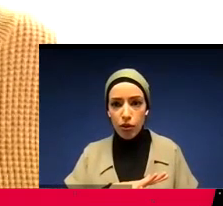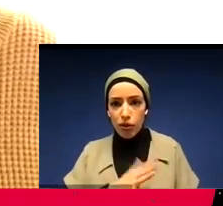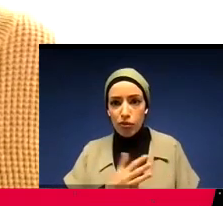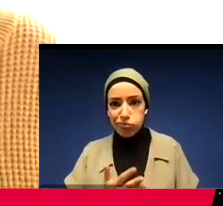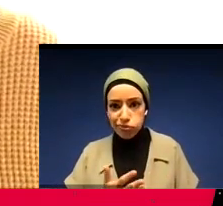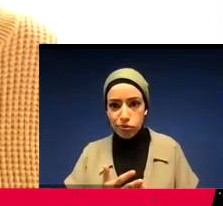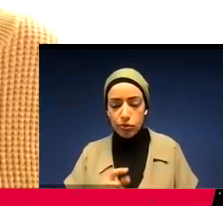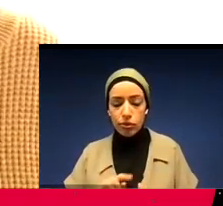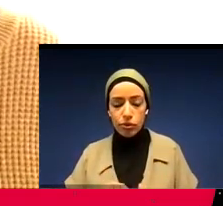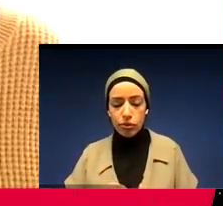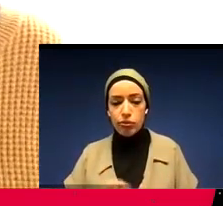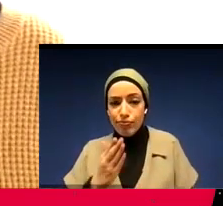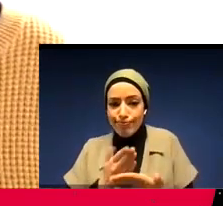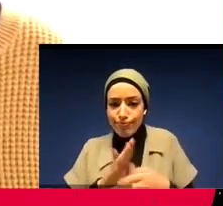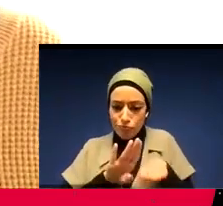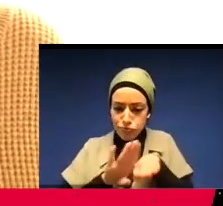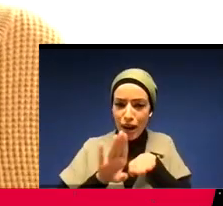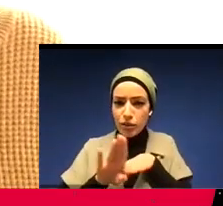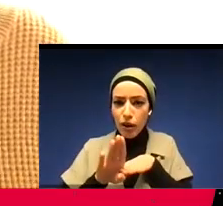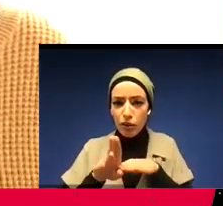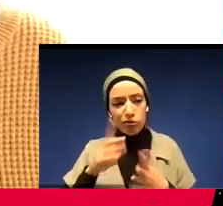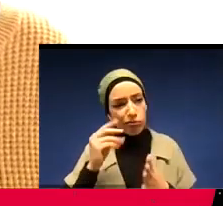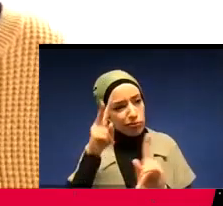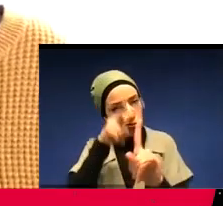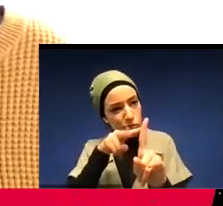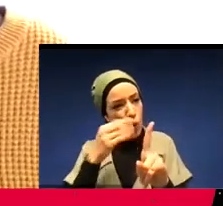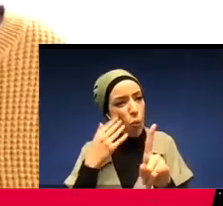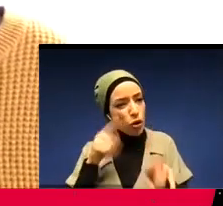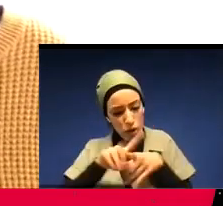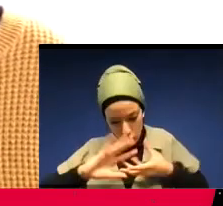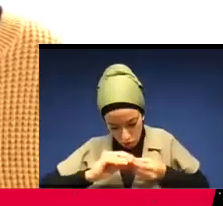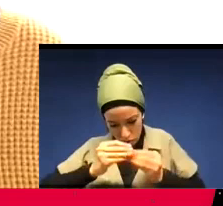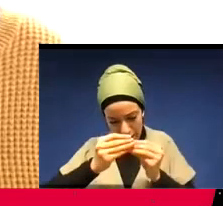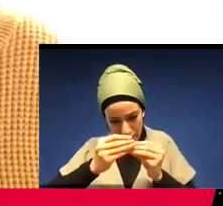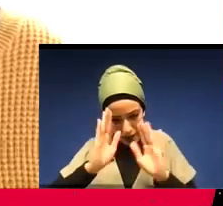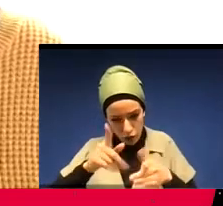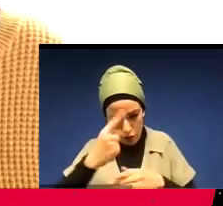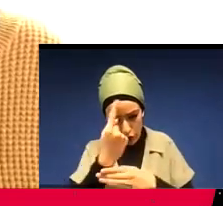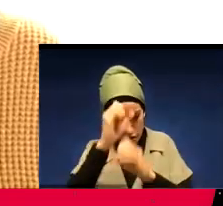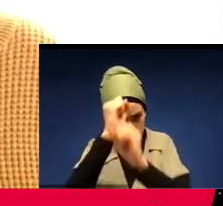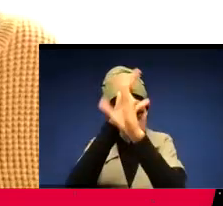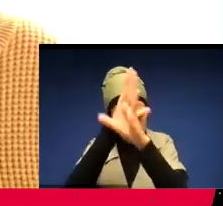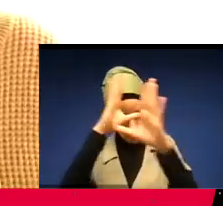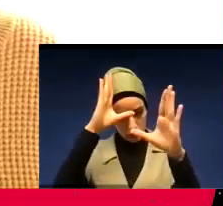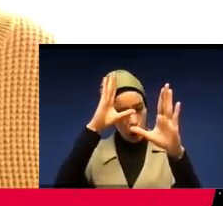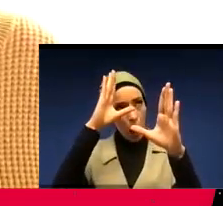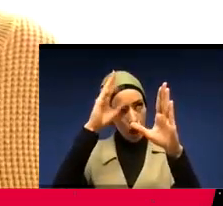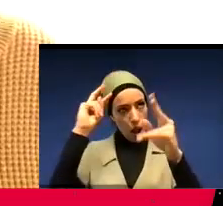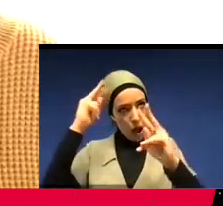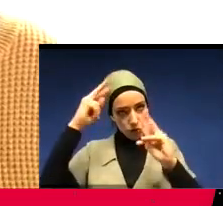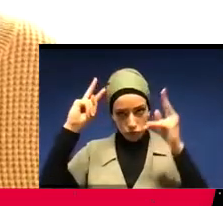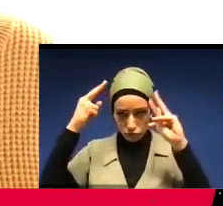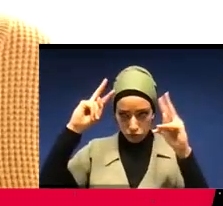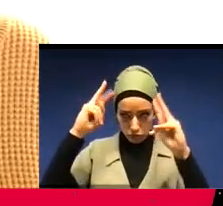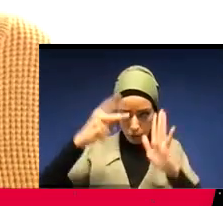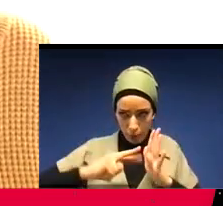doesn't seem close or at all, but like even in a practical sense, when you're trying to create something, you need to imagine it first. You need to have a plan for it. So I